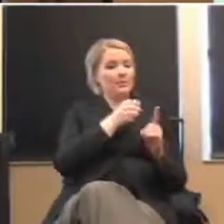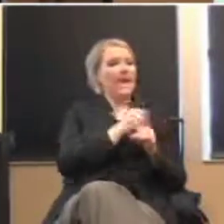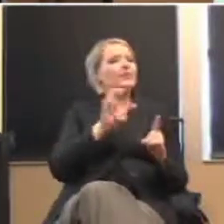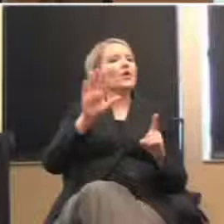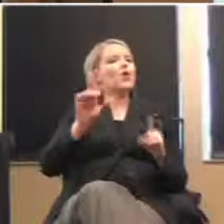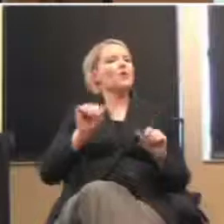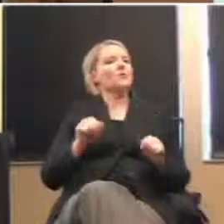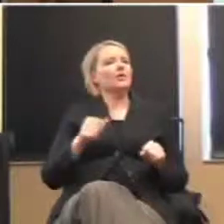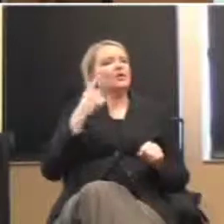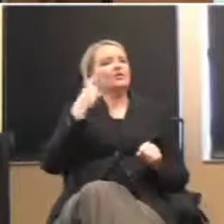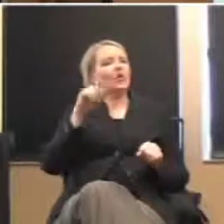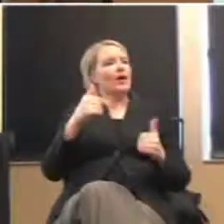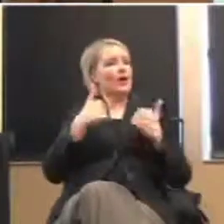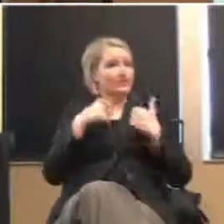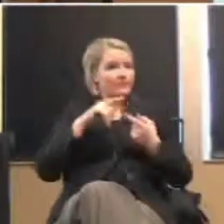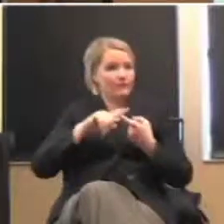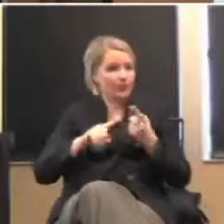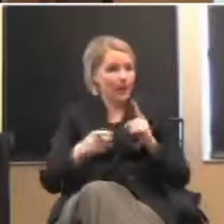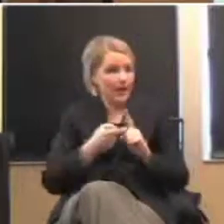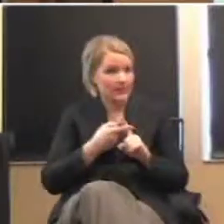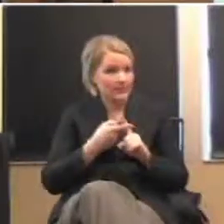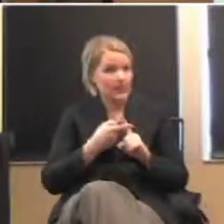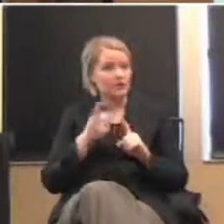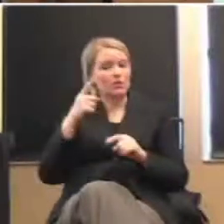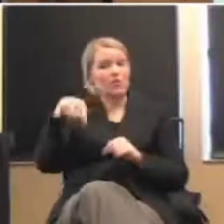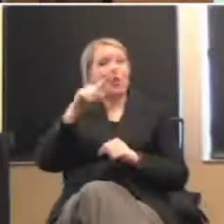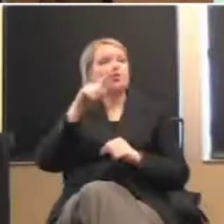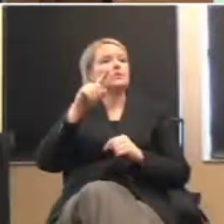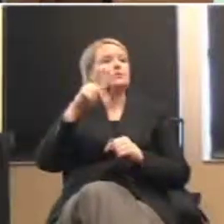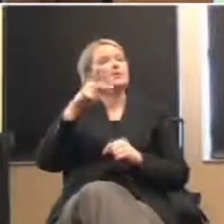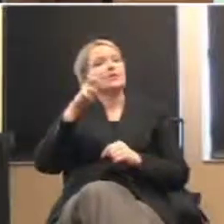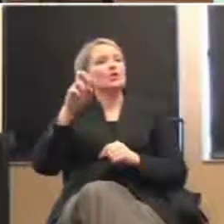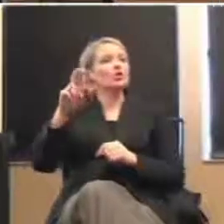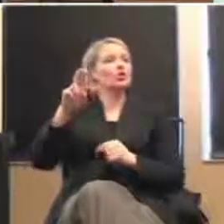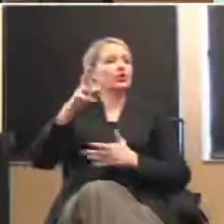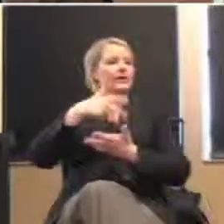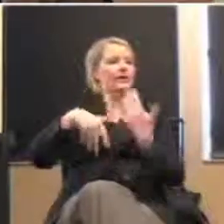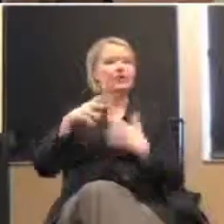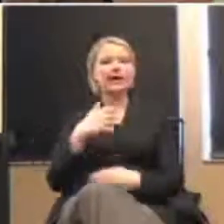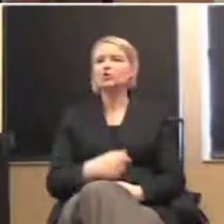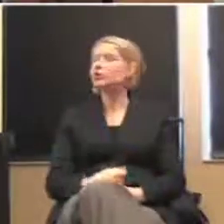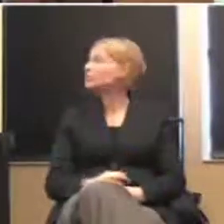ability to have friends and those peer interactions.